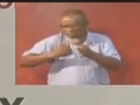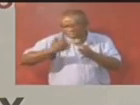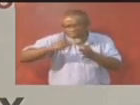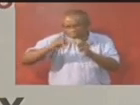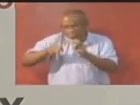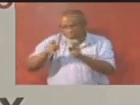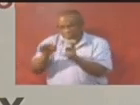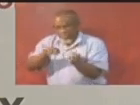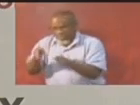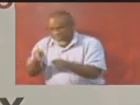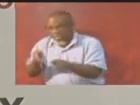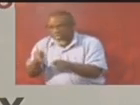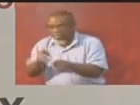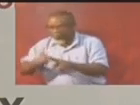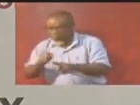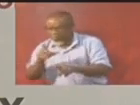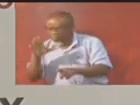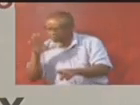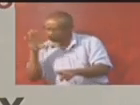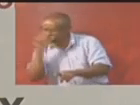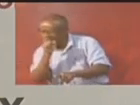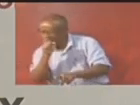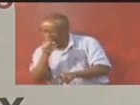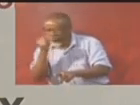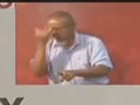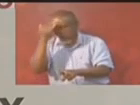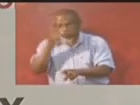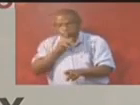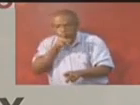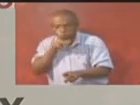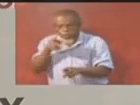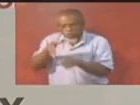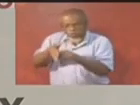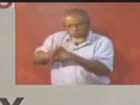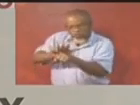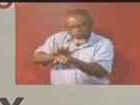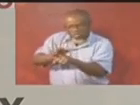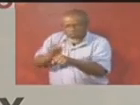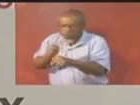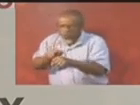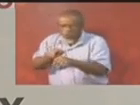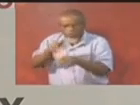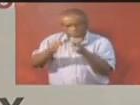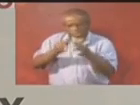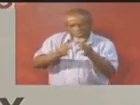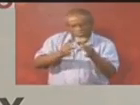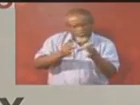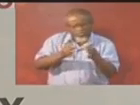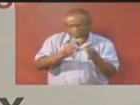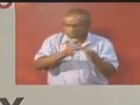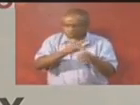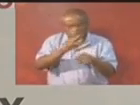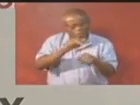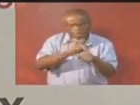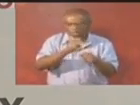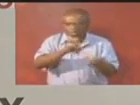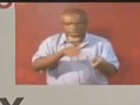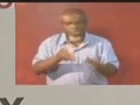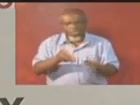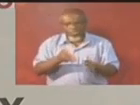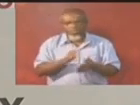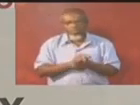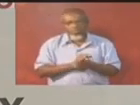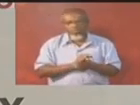by the death registration systems. We have several backstops in place, including